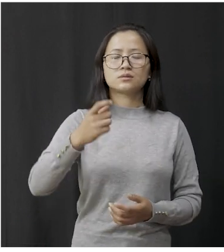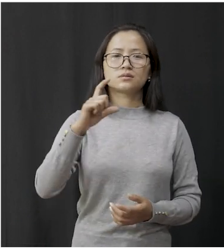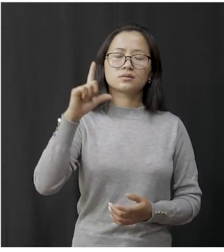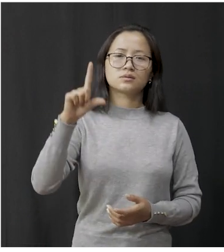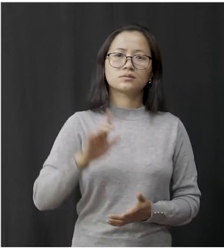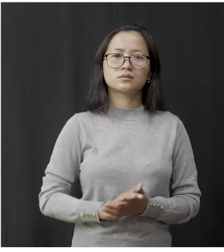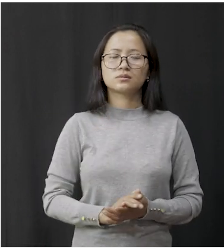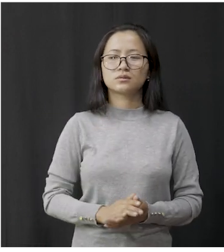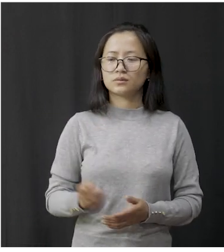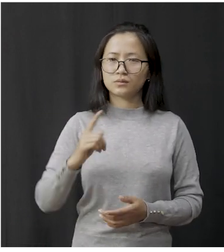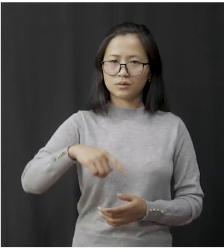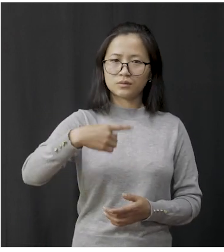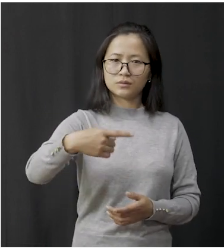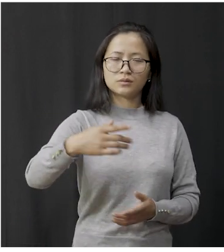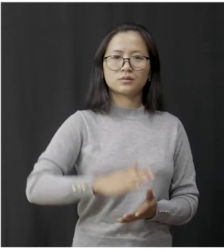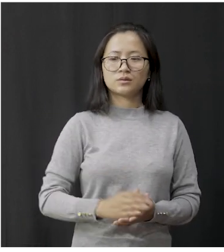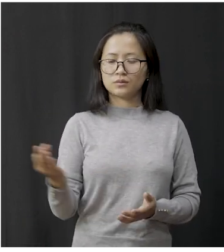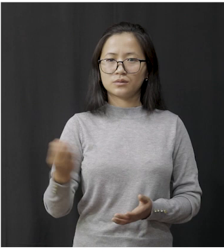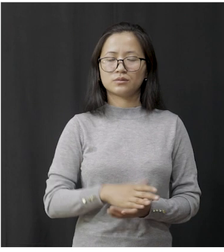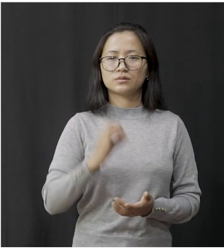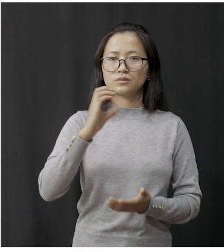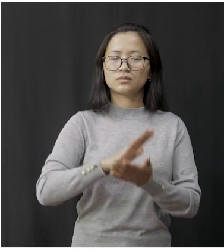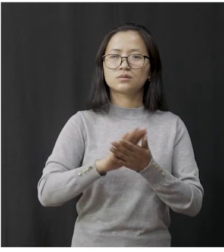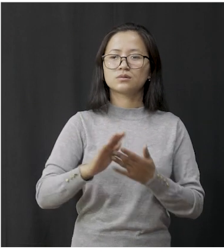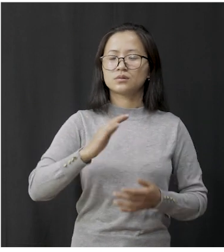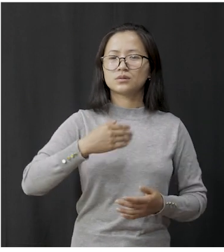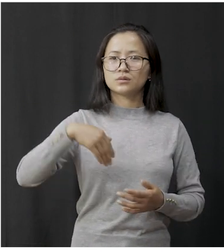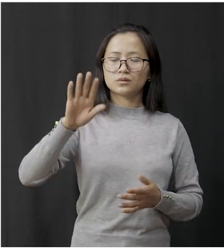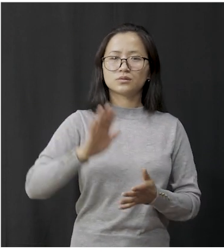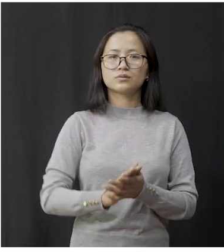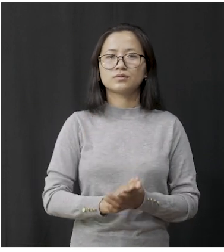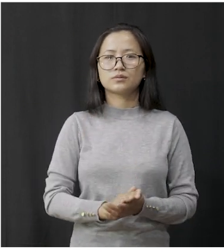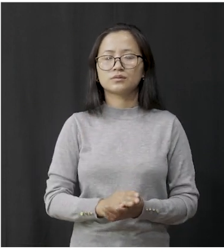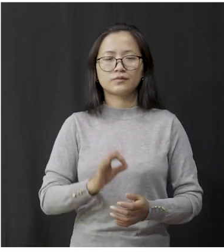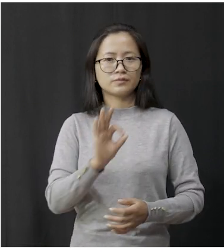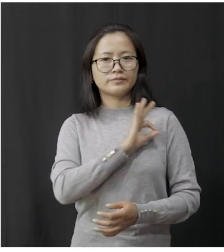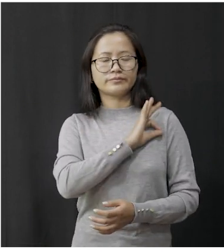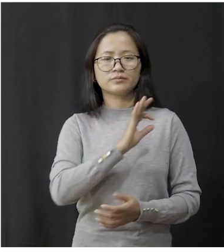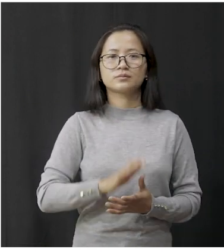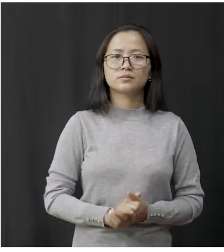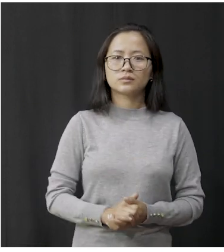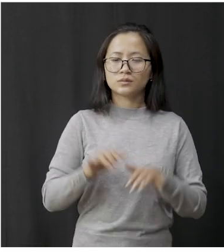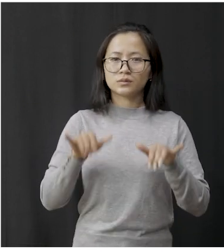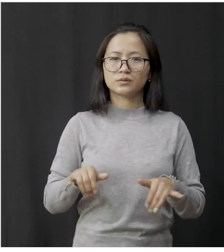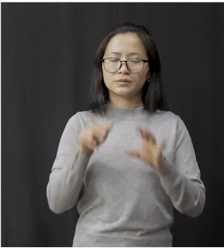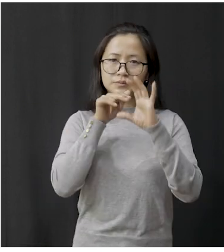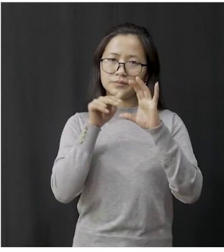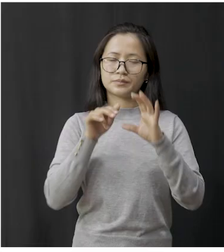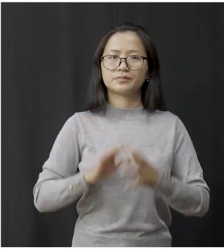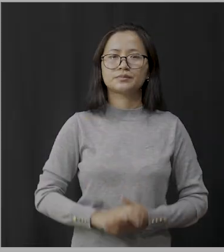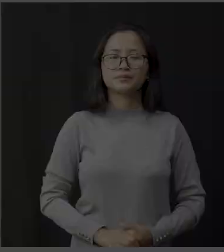class, students, we will continue with new chapter, which is going to be very interesting. Stay tuned.